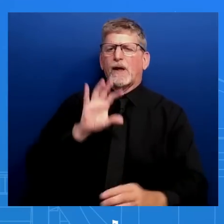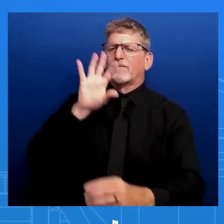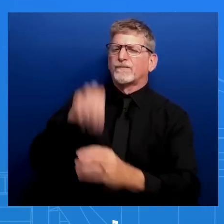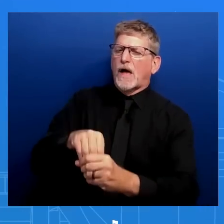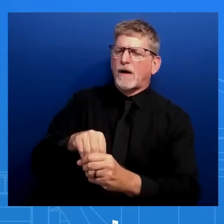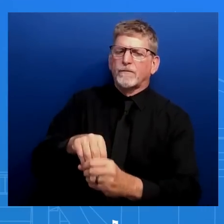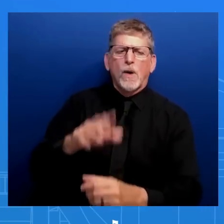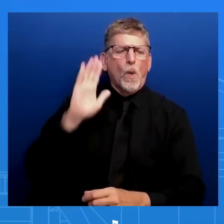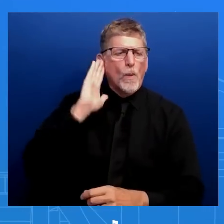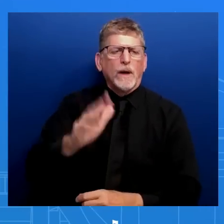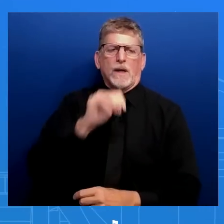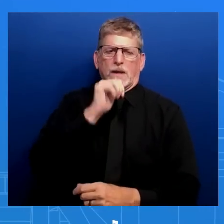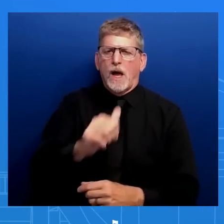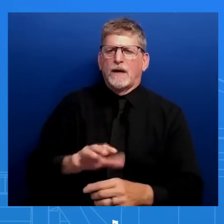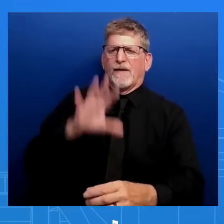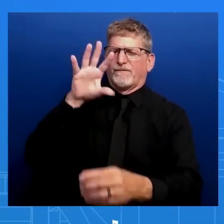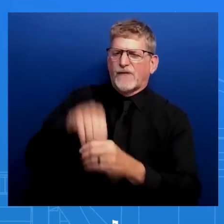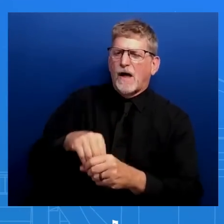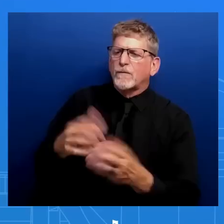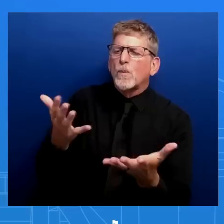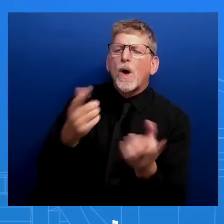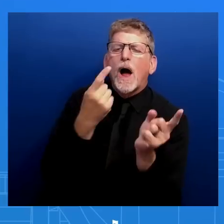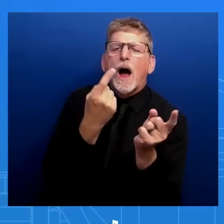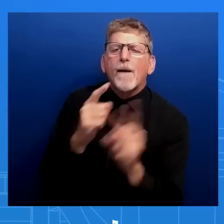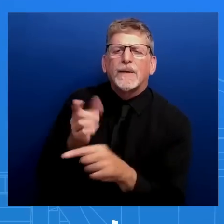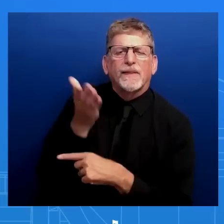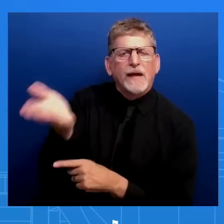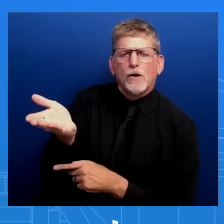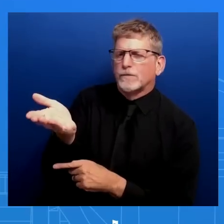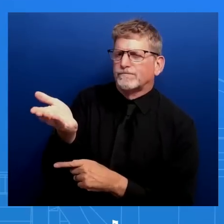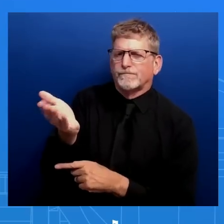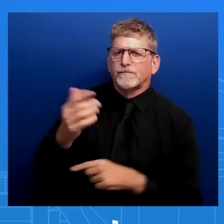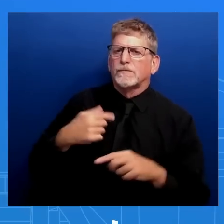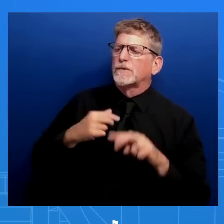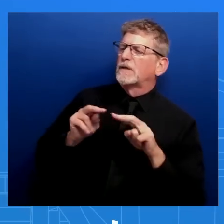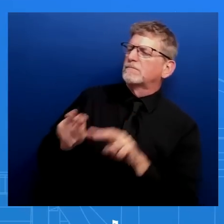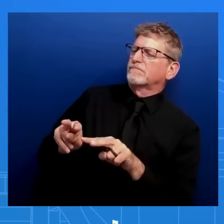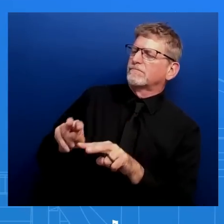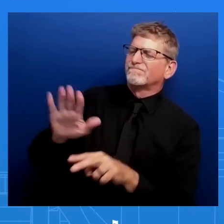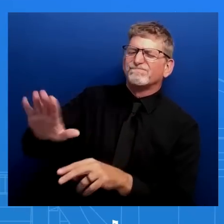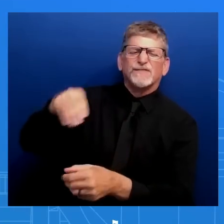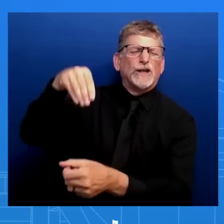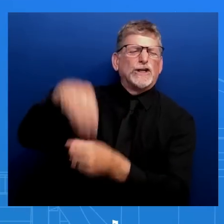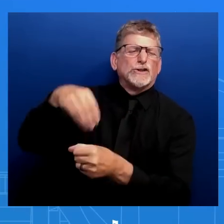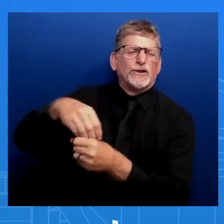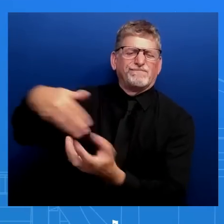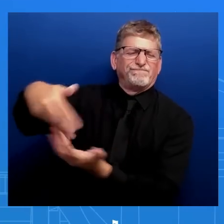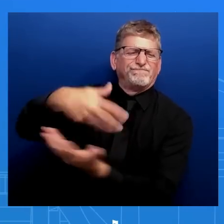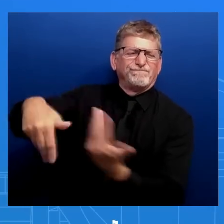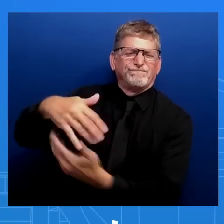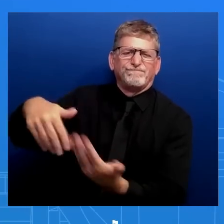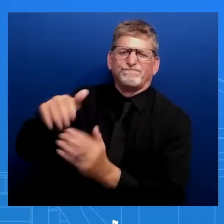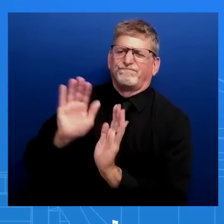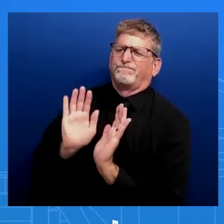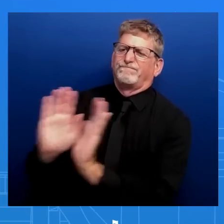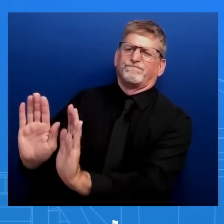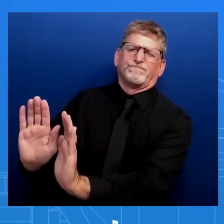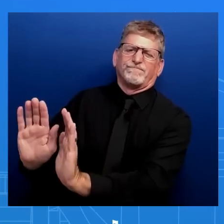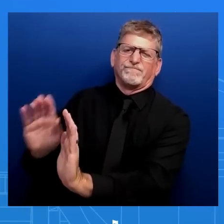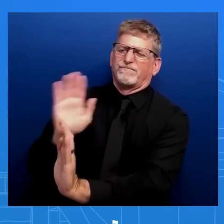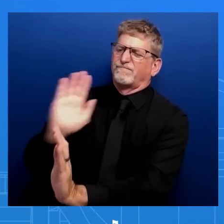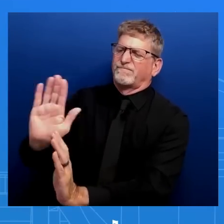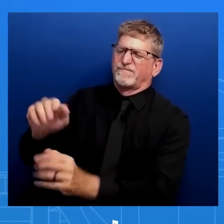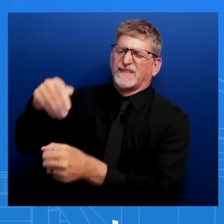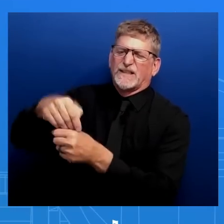that we view them as internal Russian matters. We delivered that same message to the Russians themselves through